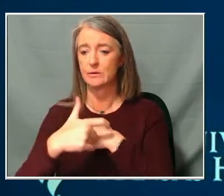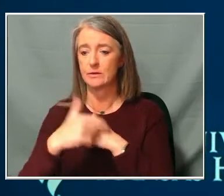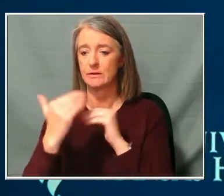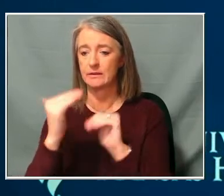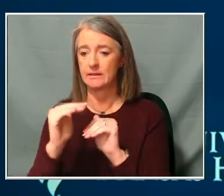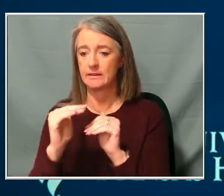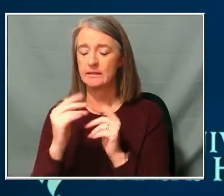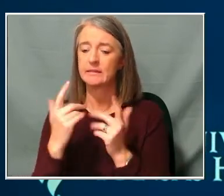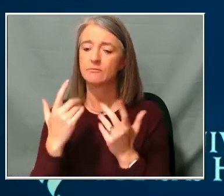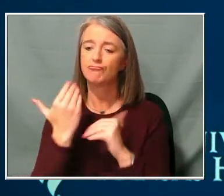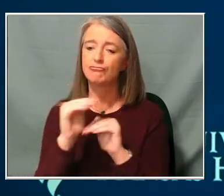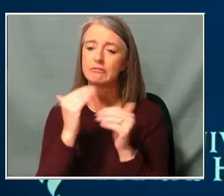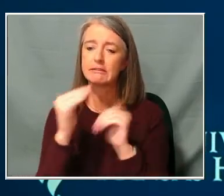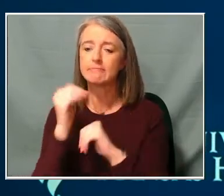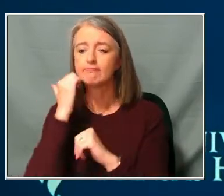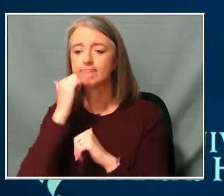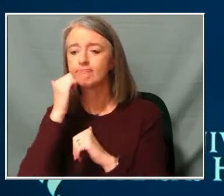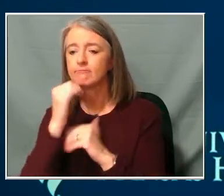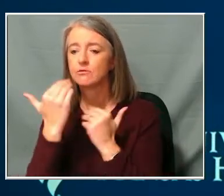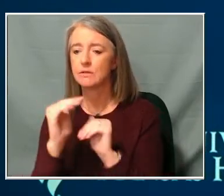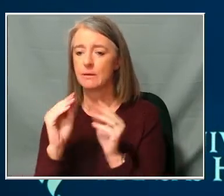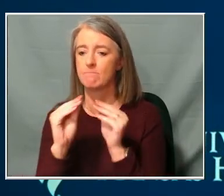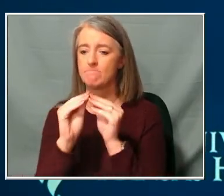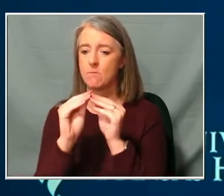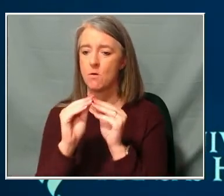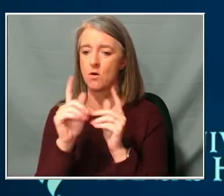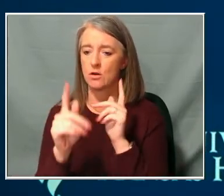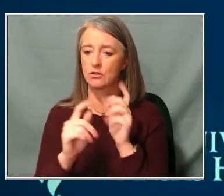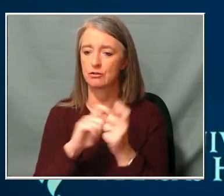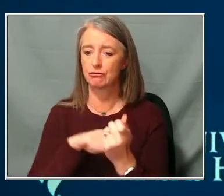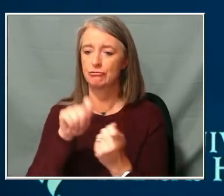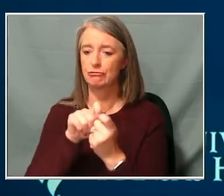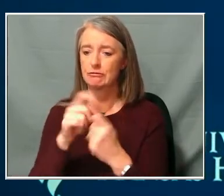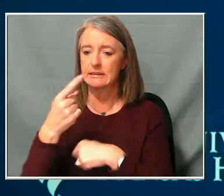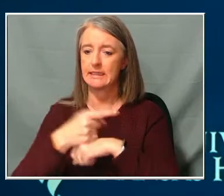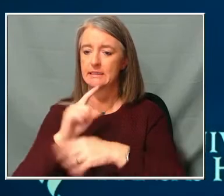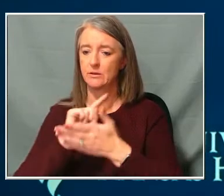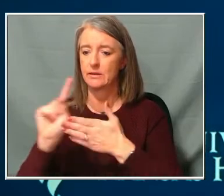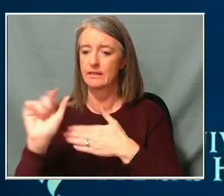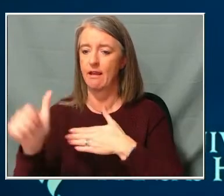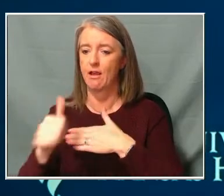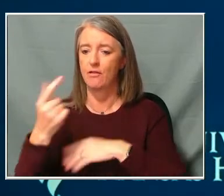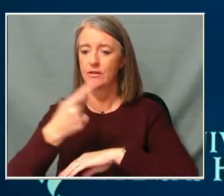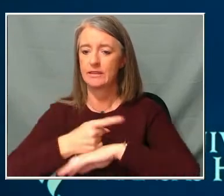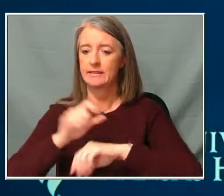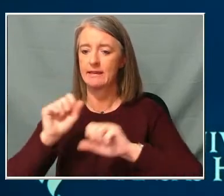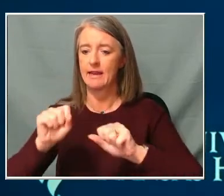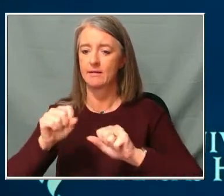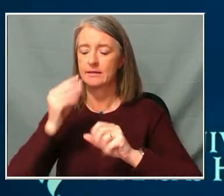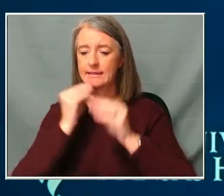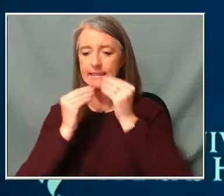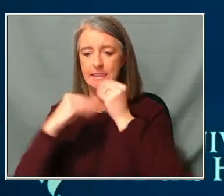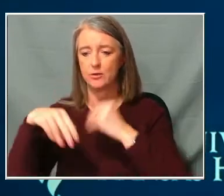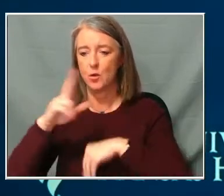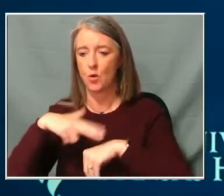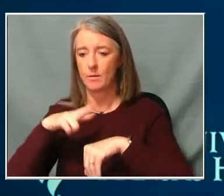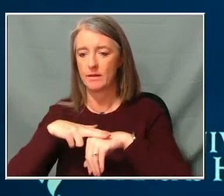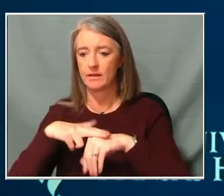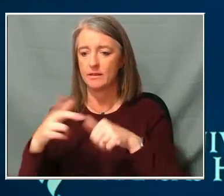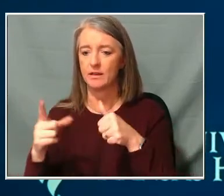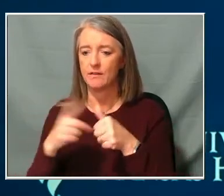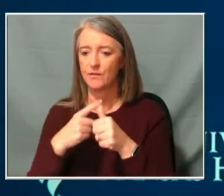little bit every day, you're restricting much more on certain days of the week. And then on other days, you're able to actually eat normally. And the first